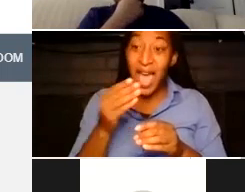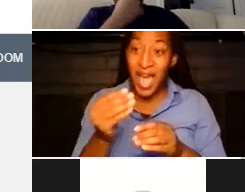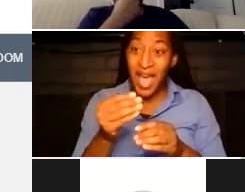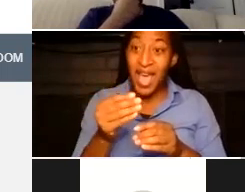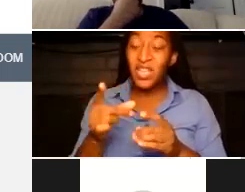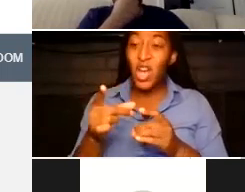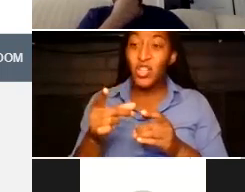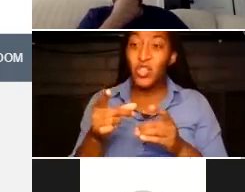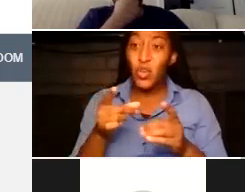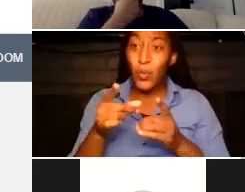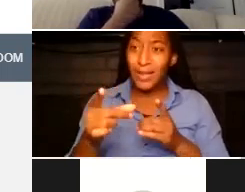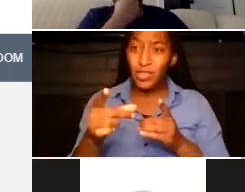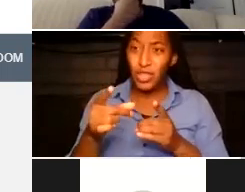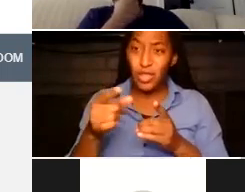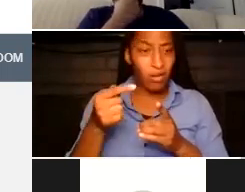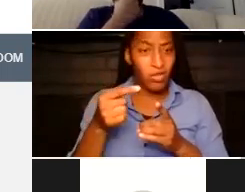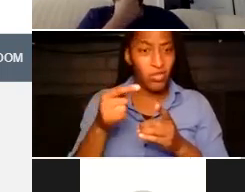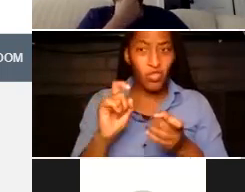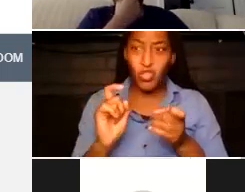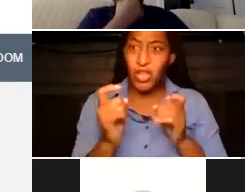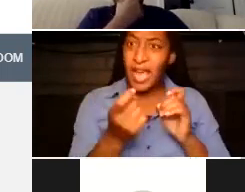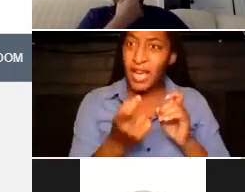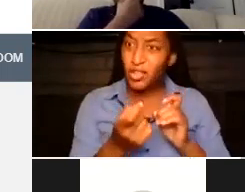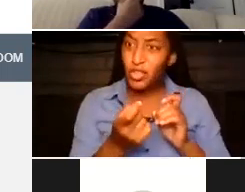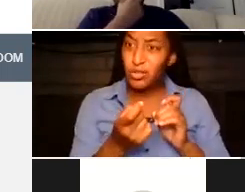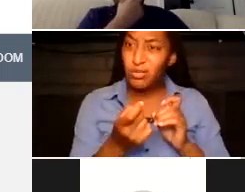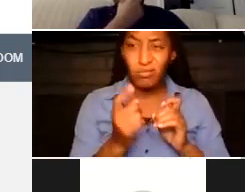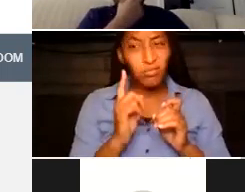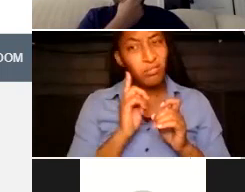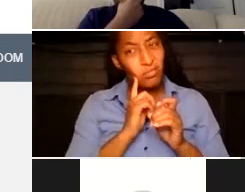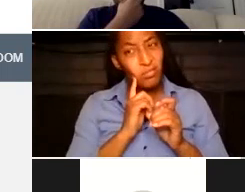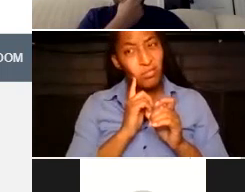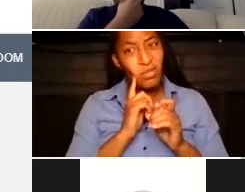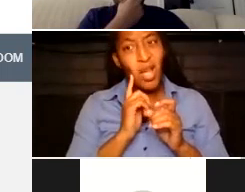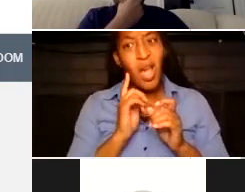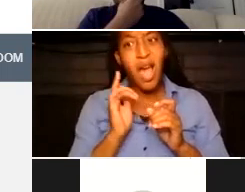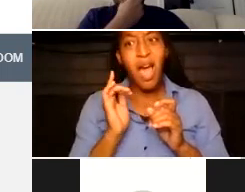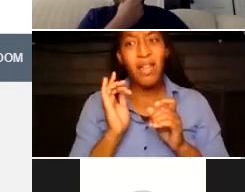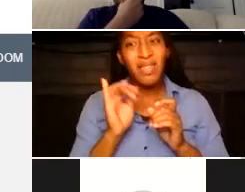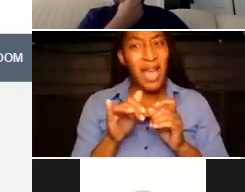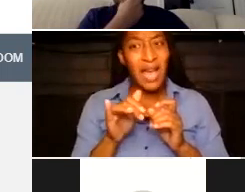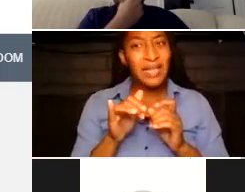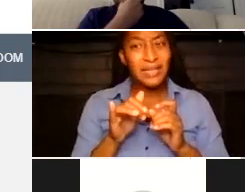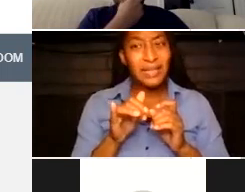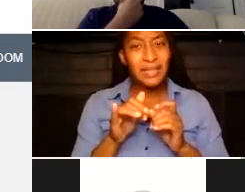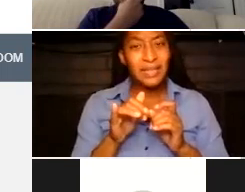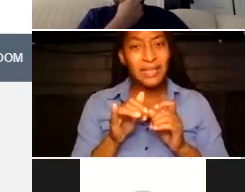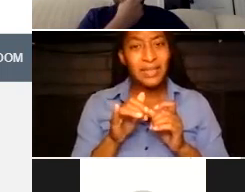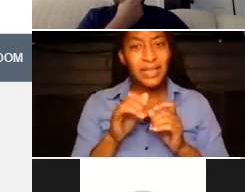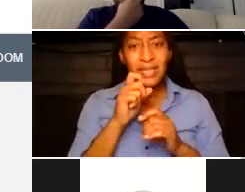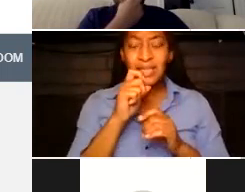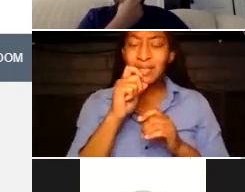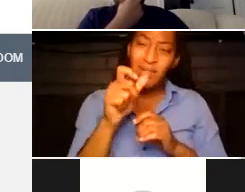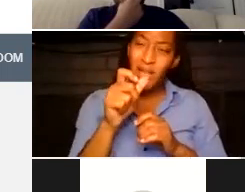direction? Two scenarios. First scenario, friction could